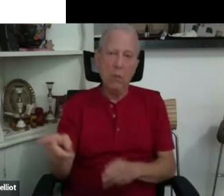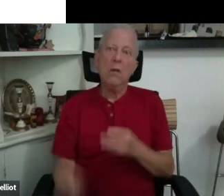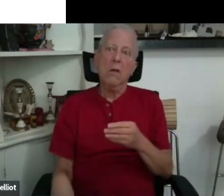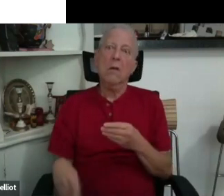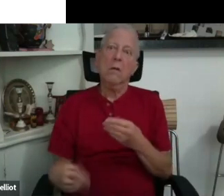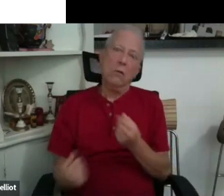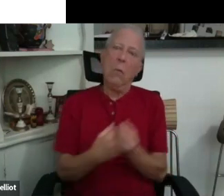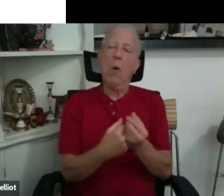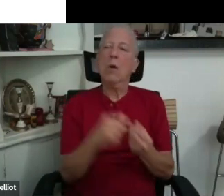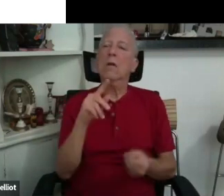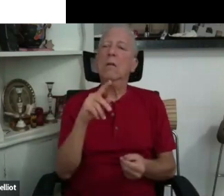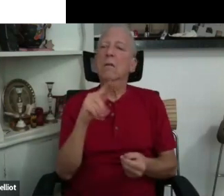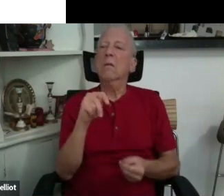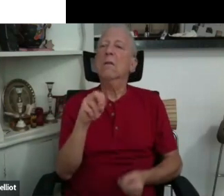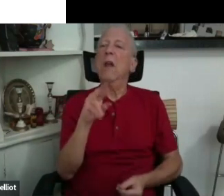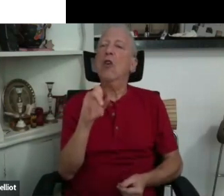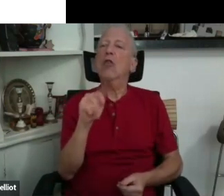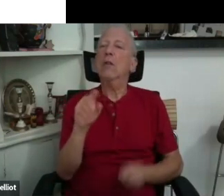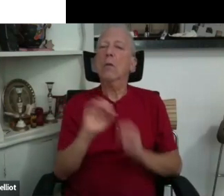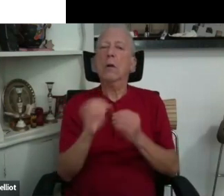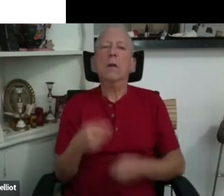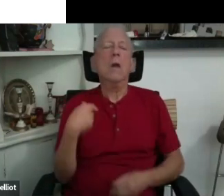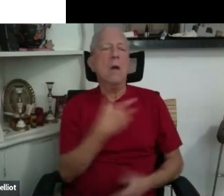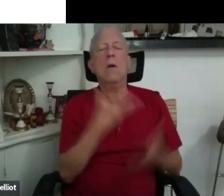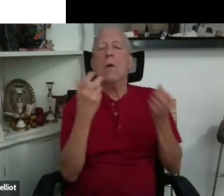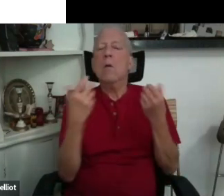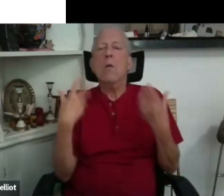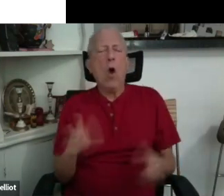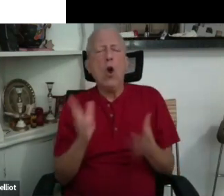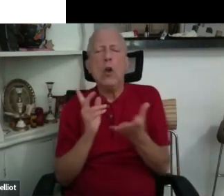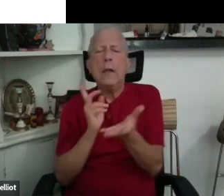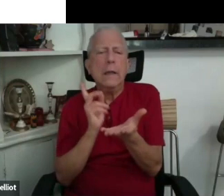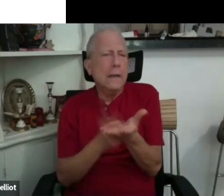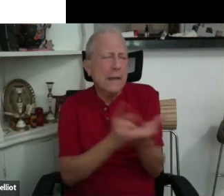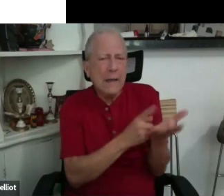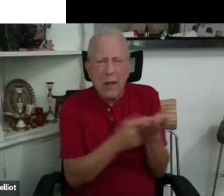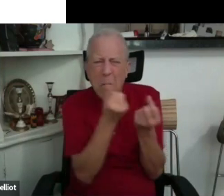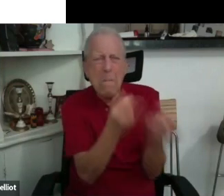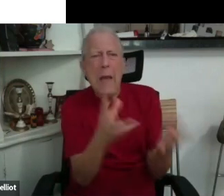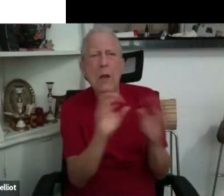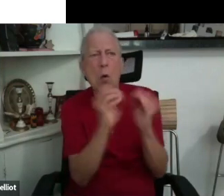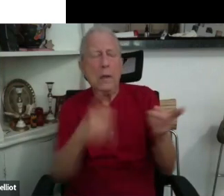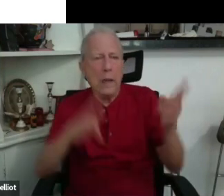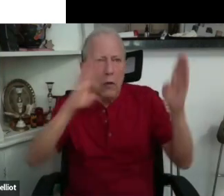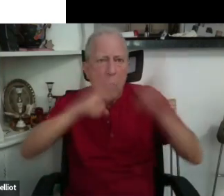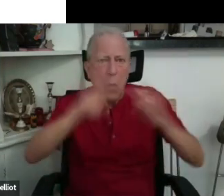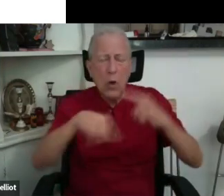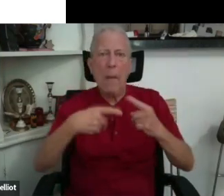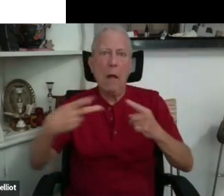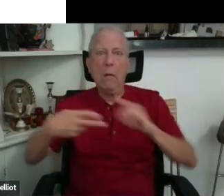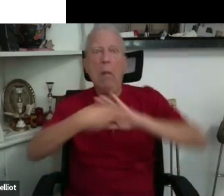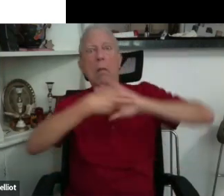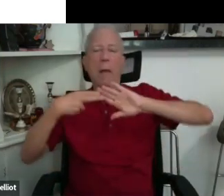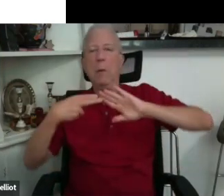We've spoke to a lot of organizations who are concerned about being labeled as terrorist support organizations